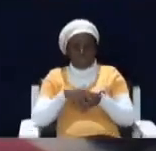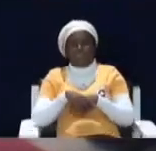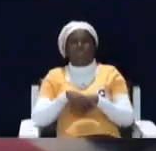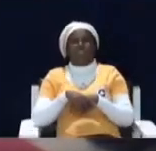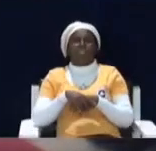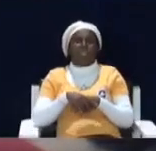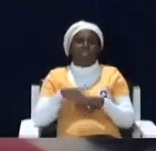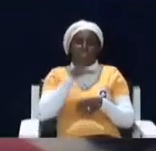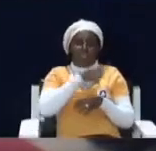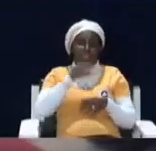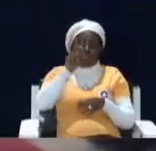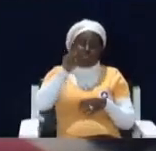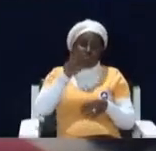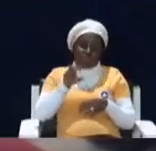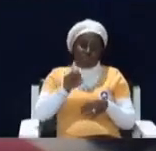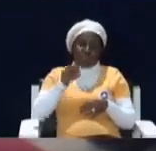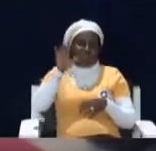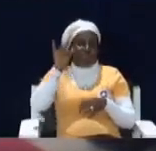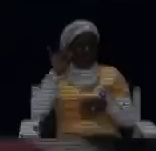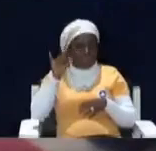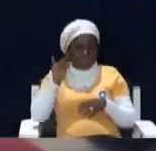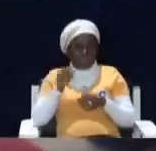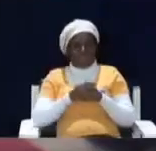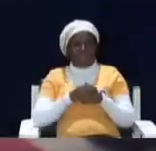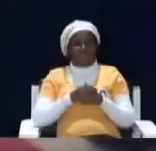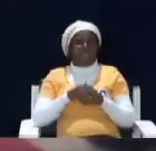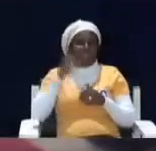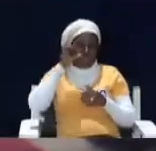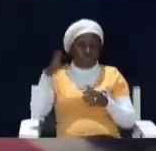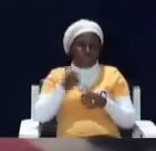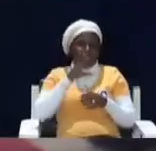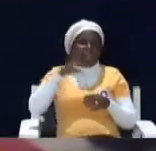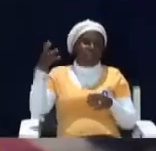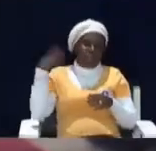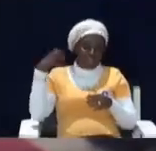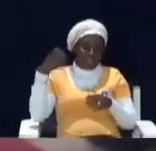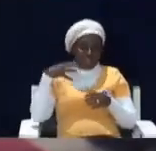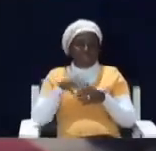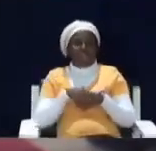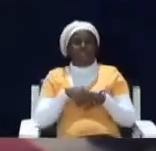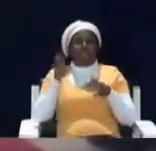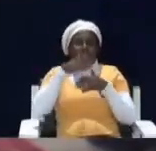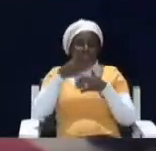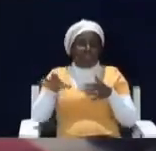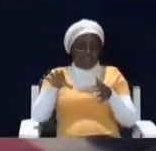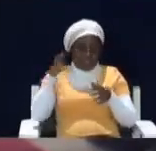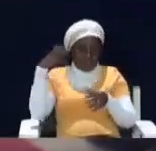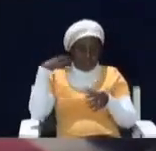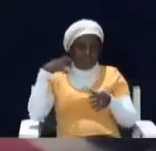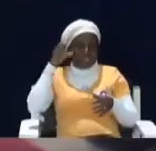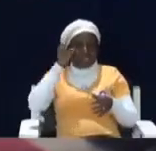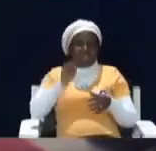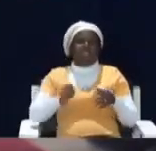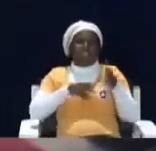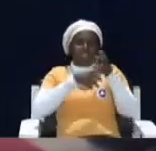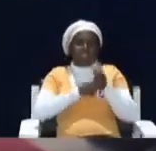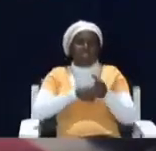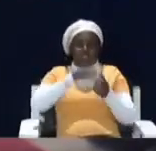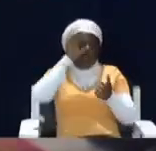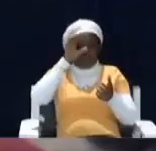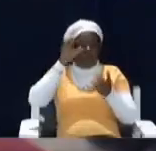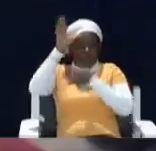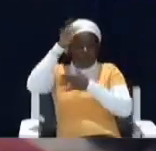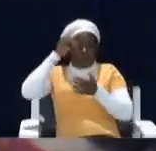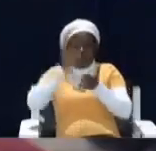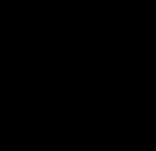that 2018, she took her master's. After the master's, she was trusting God for husband.